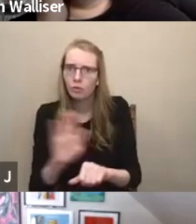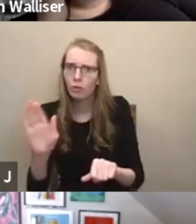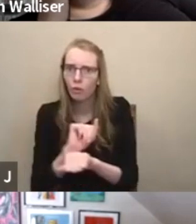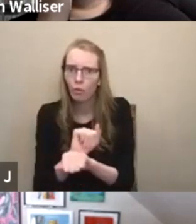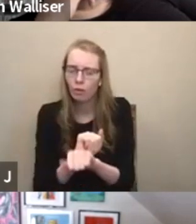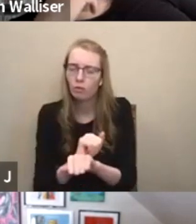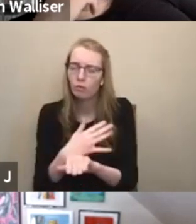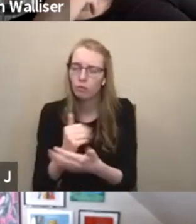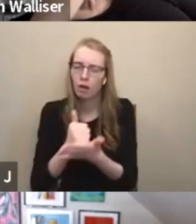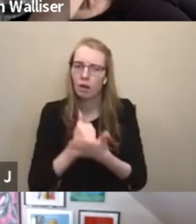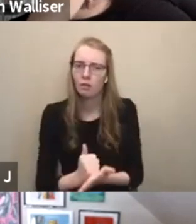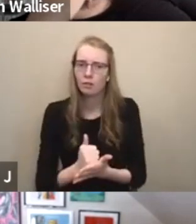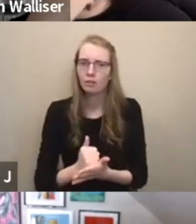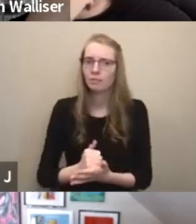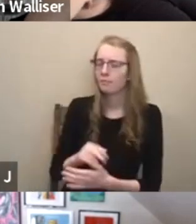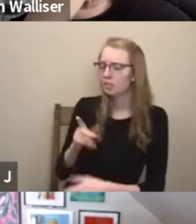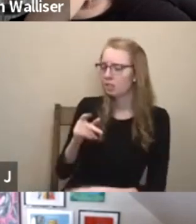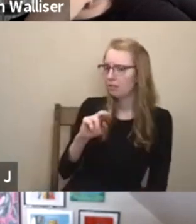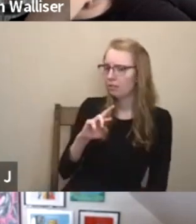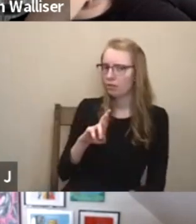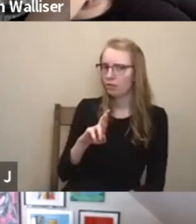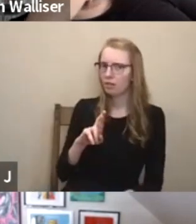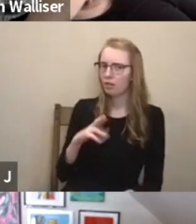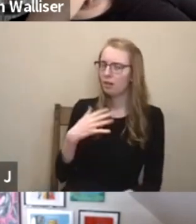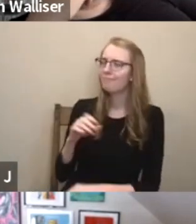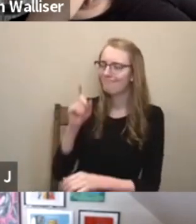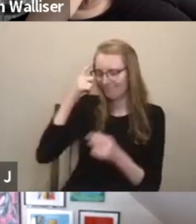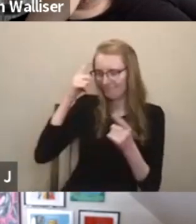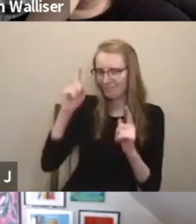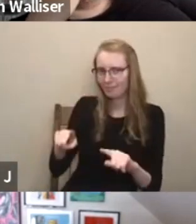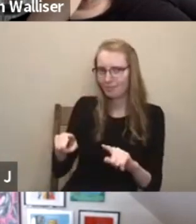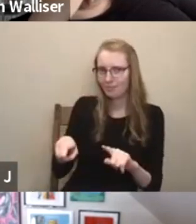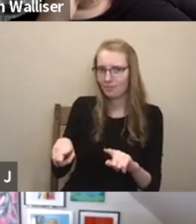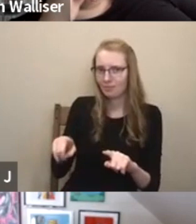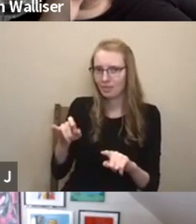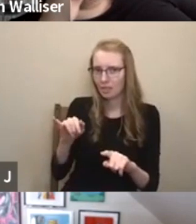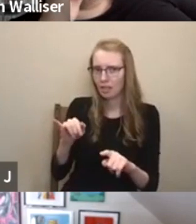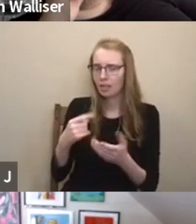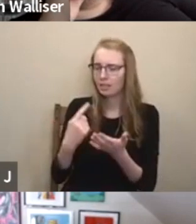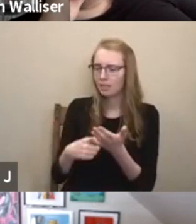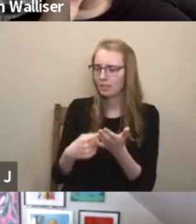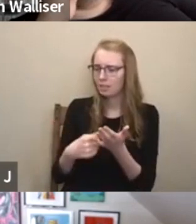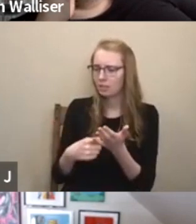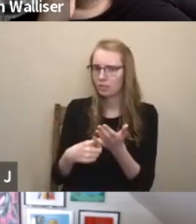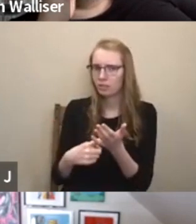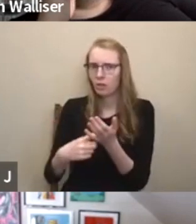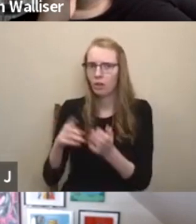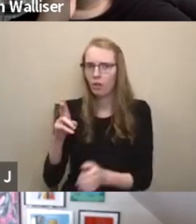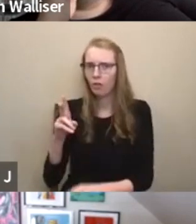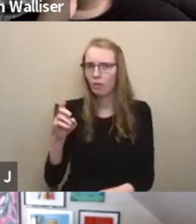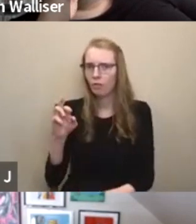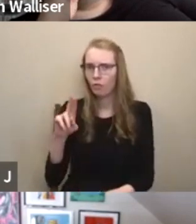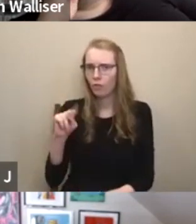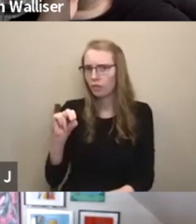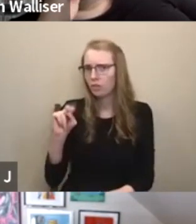agreed. There was a discussion on playwright Vern Thiessen's Facebook page the other day, and he